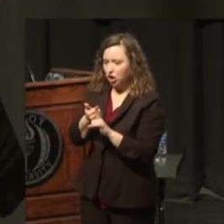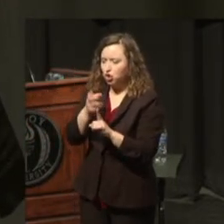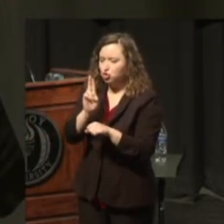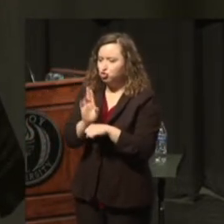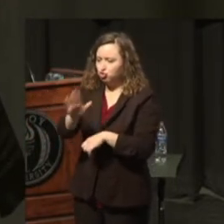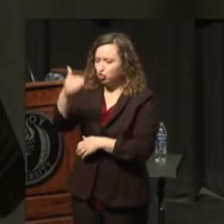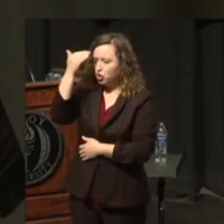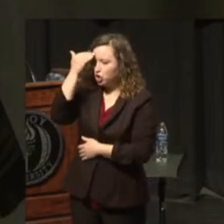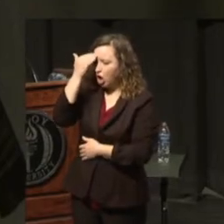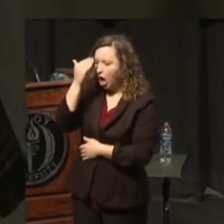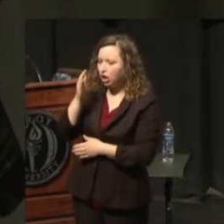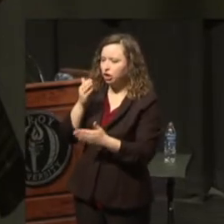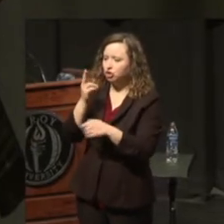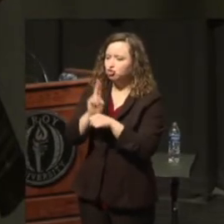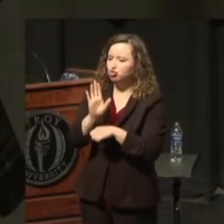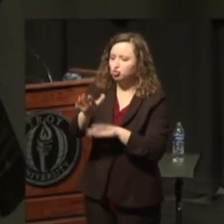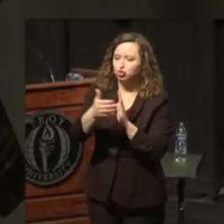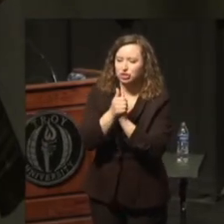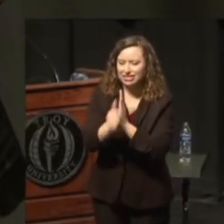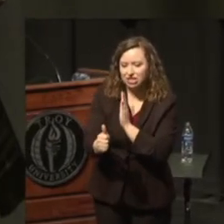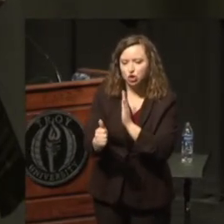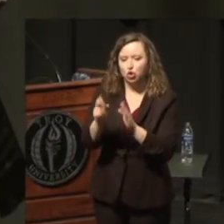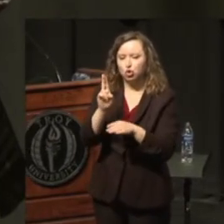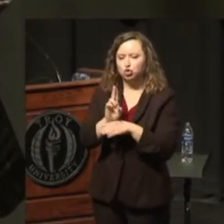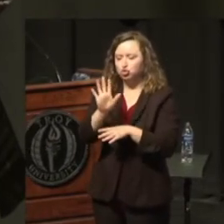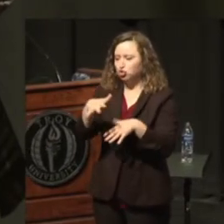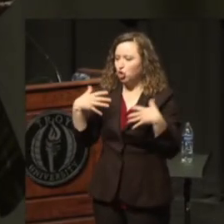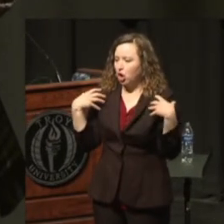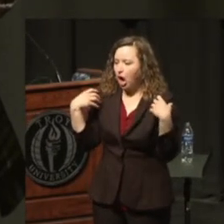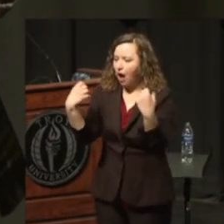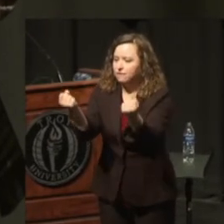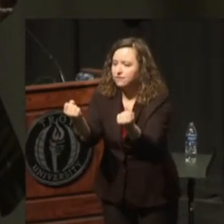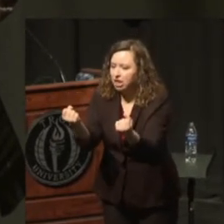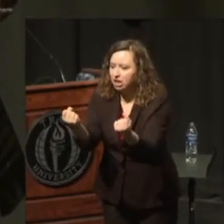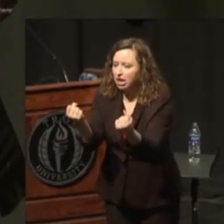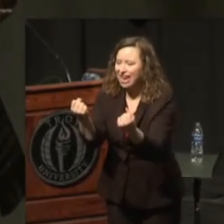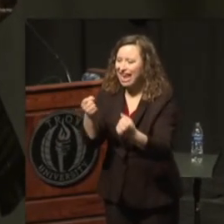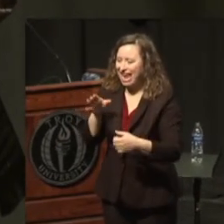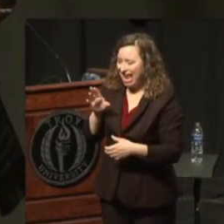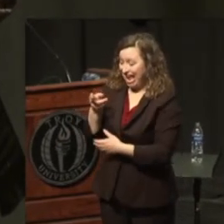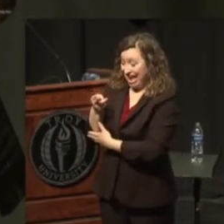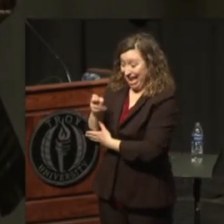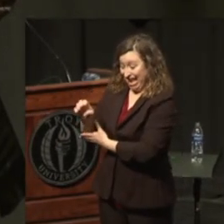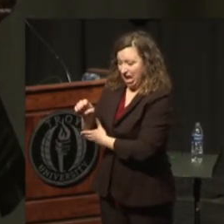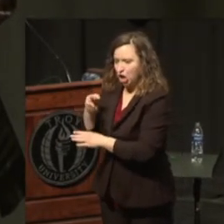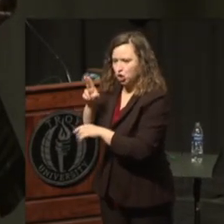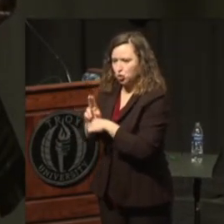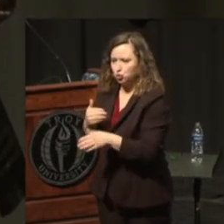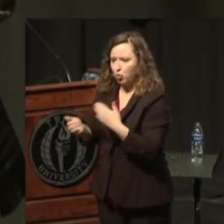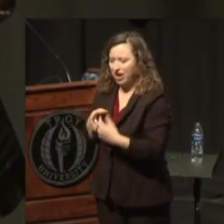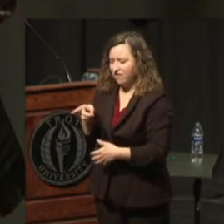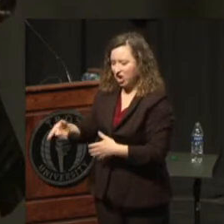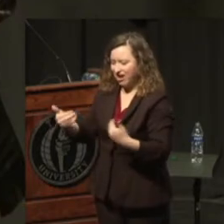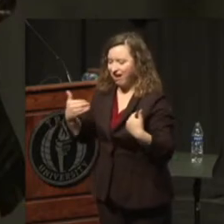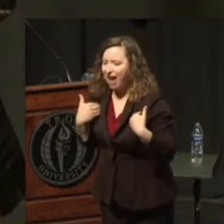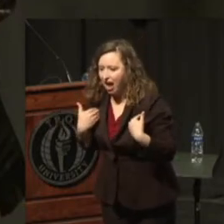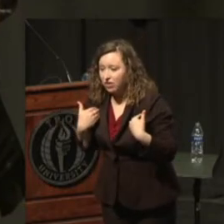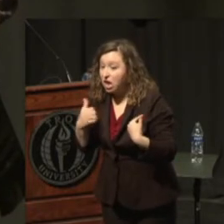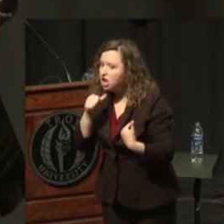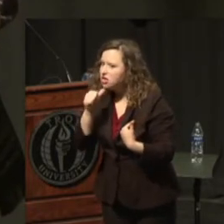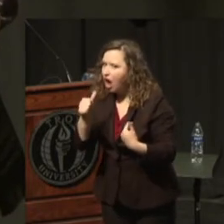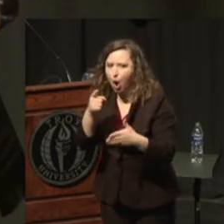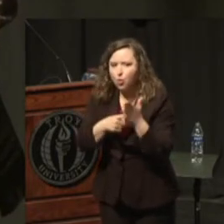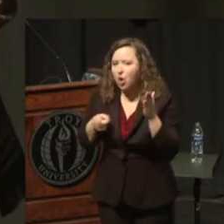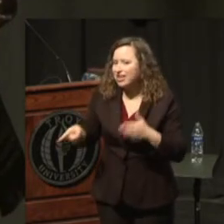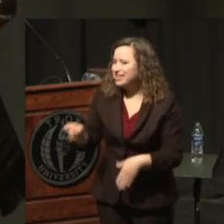skill. He used his confidence. He used what he had, not what he didn't have, what